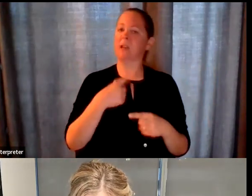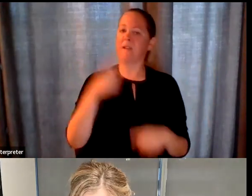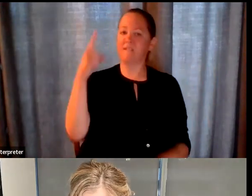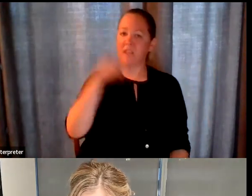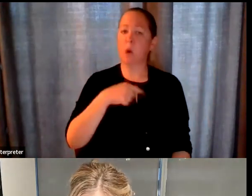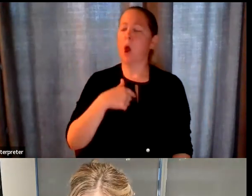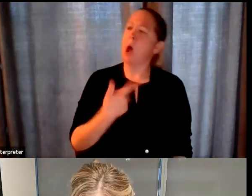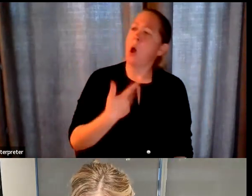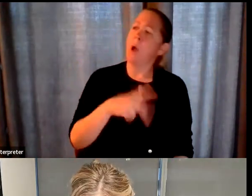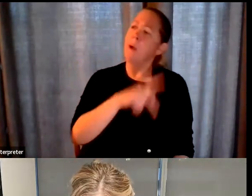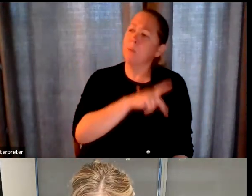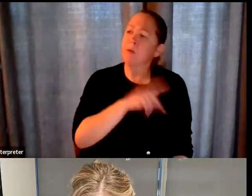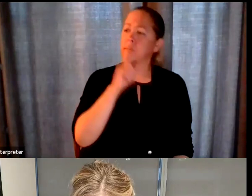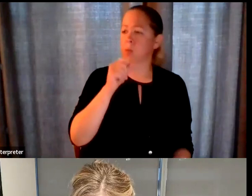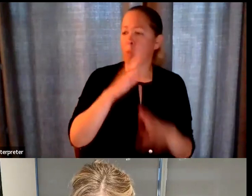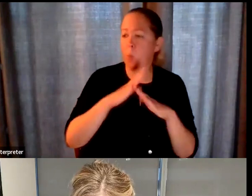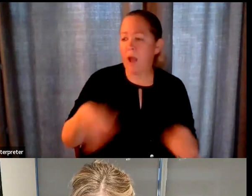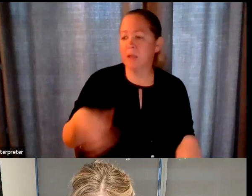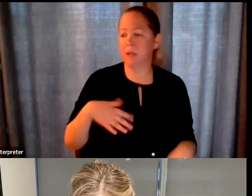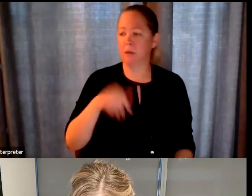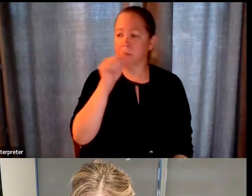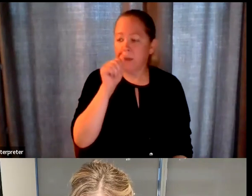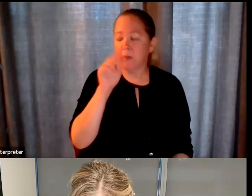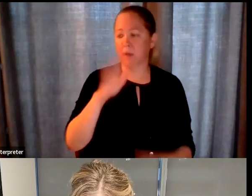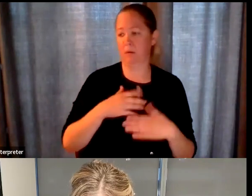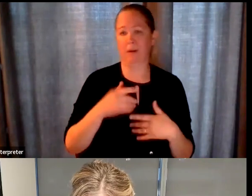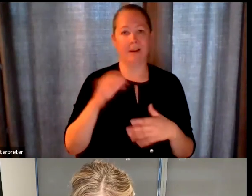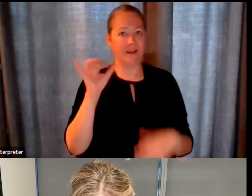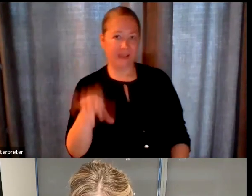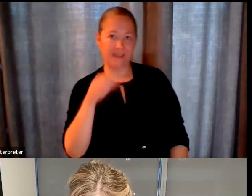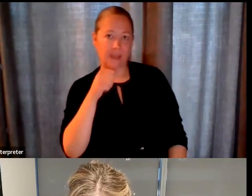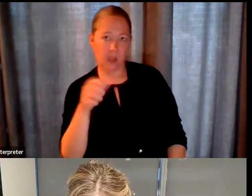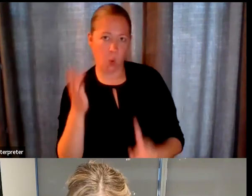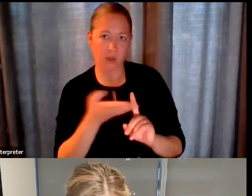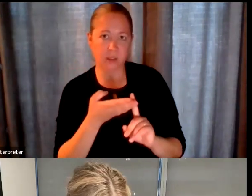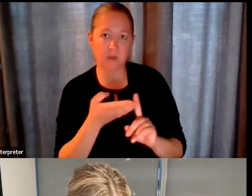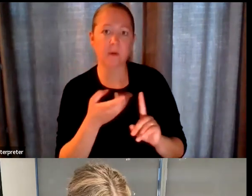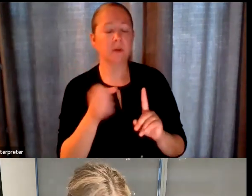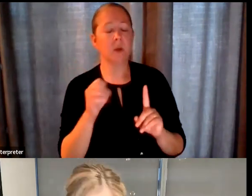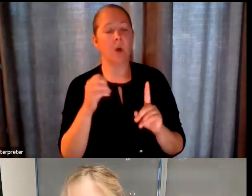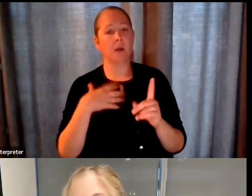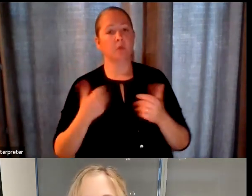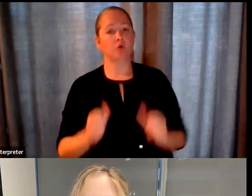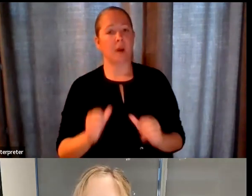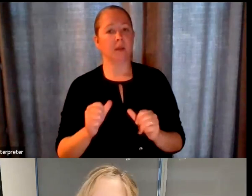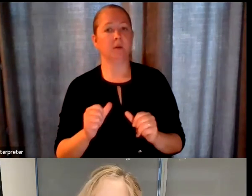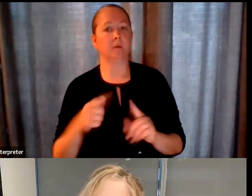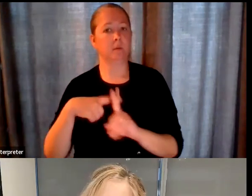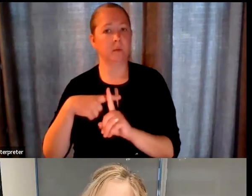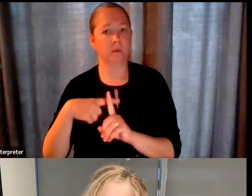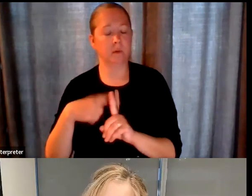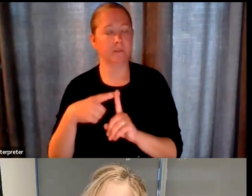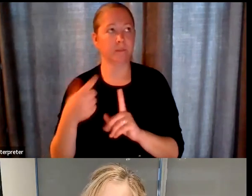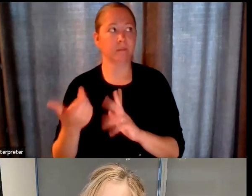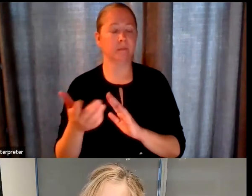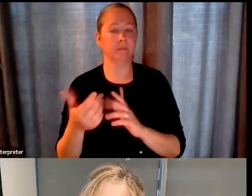own, quietly, silently, that's not coercive. So I think the silver lining that I'm trying to pull from this case right now, at a time when